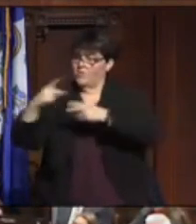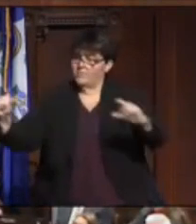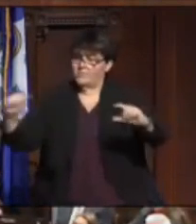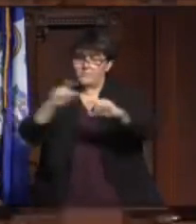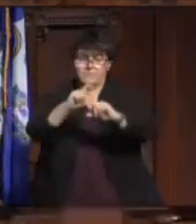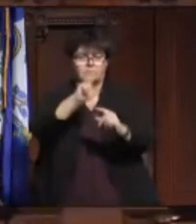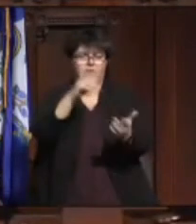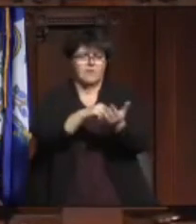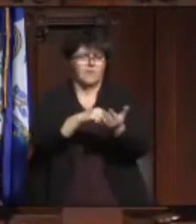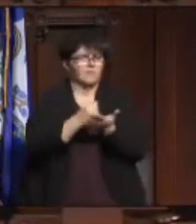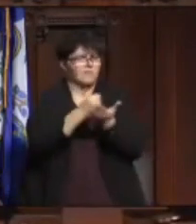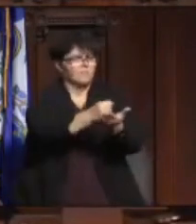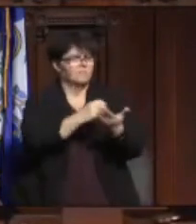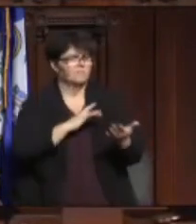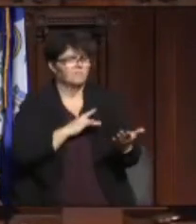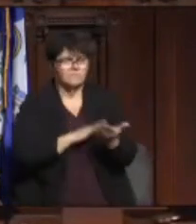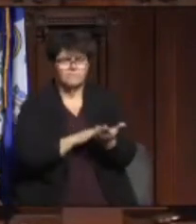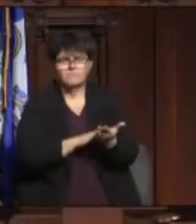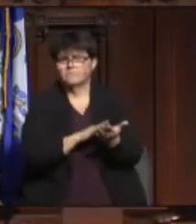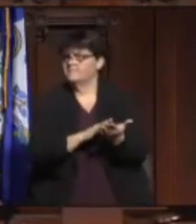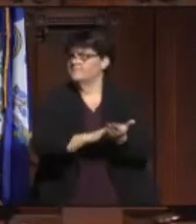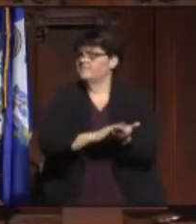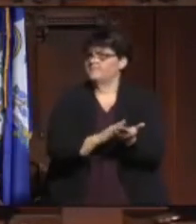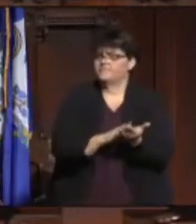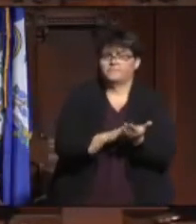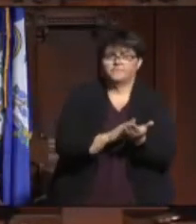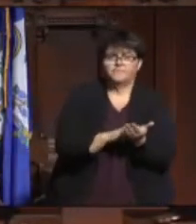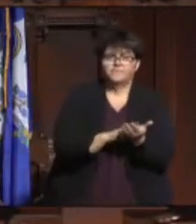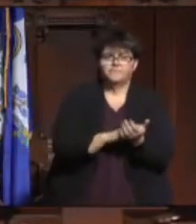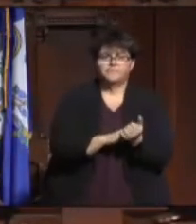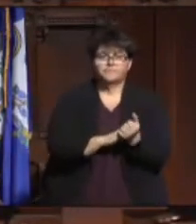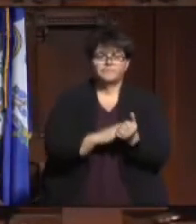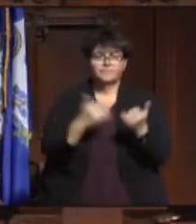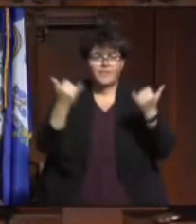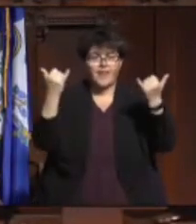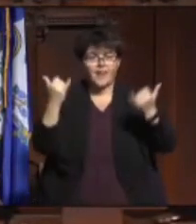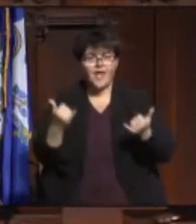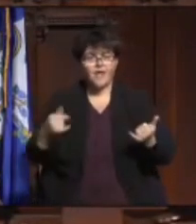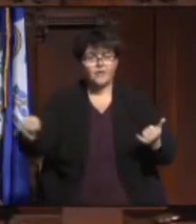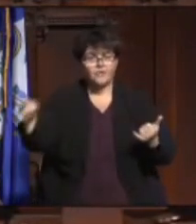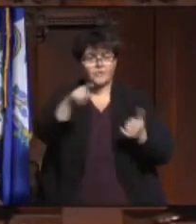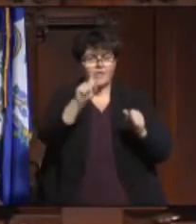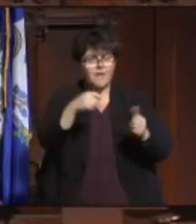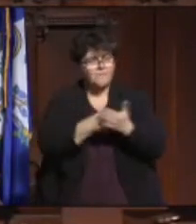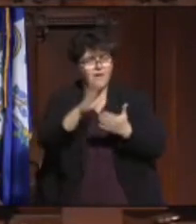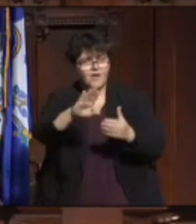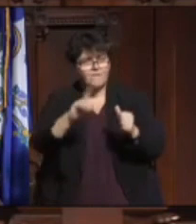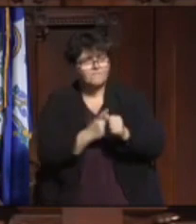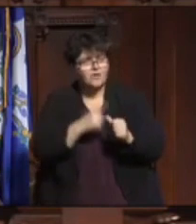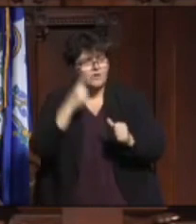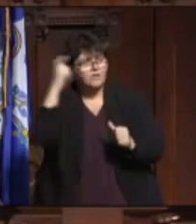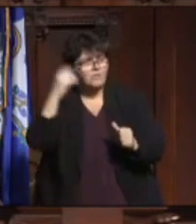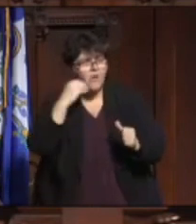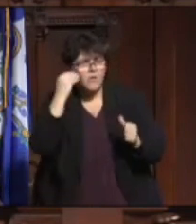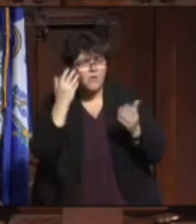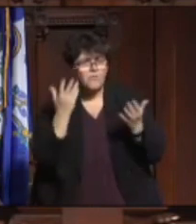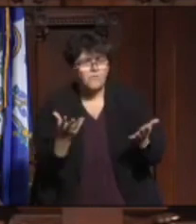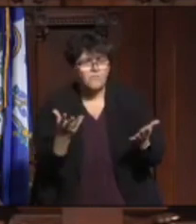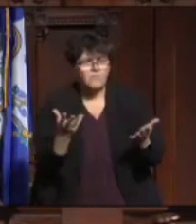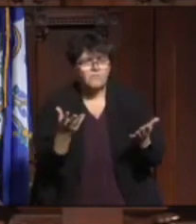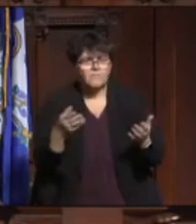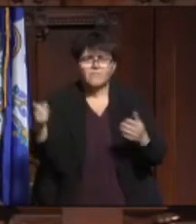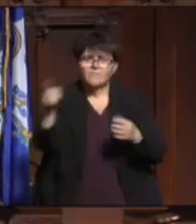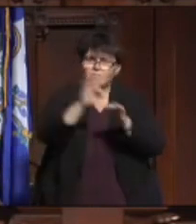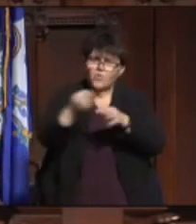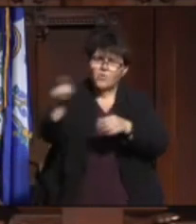All right, you just bought your first home. Because your stake in the community and ownership. Your new job may provide you the